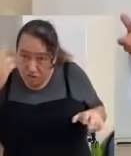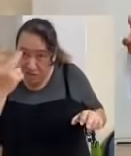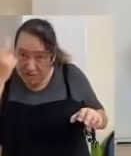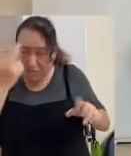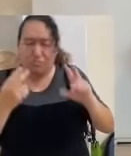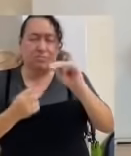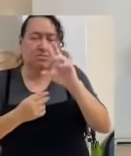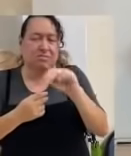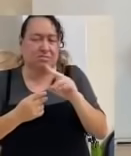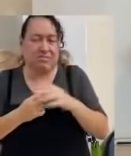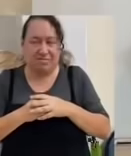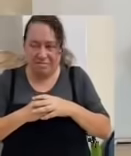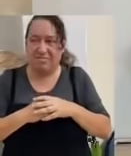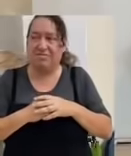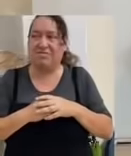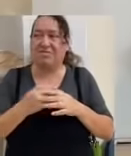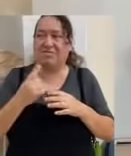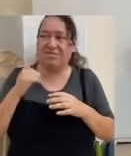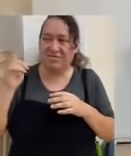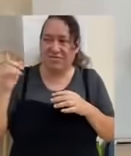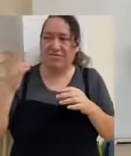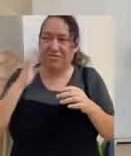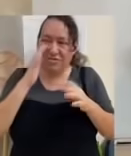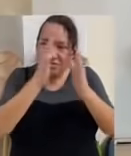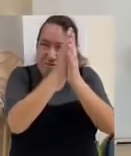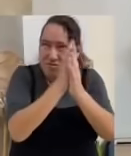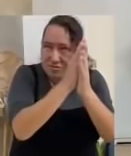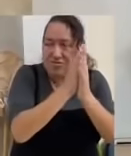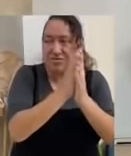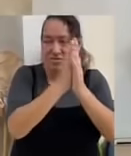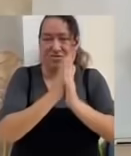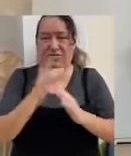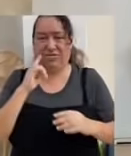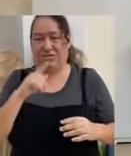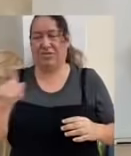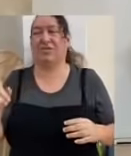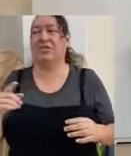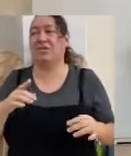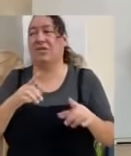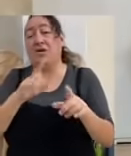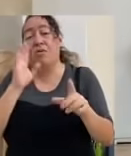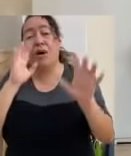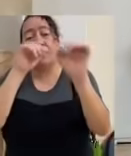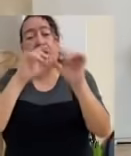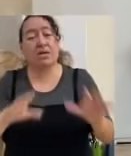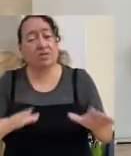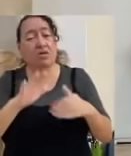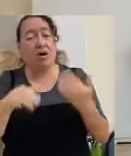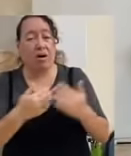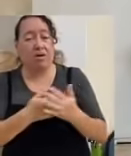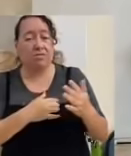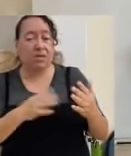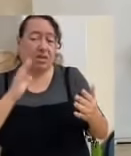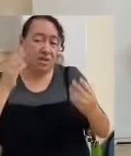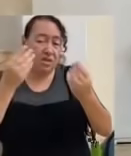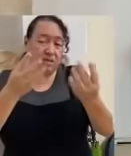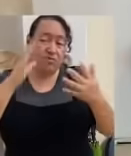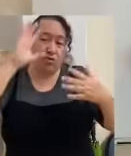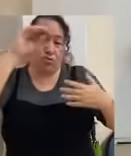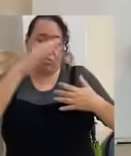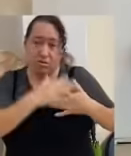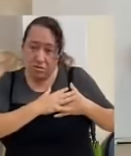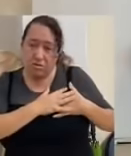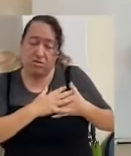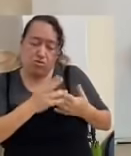your family, for me. So you pray for me. May the Lord bless you all and give you the grace of the Holy Spirit to